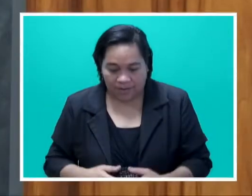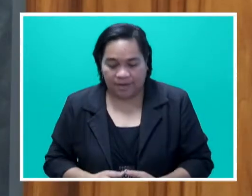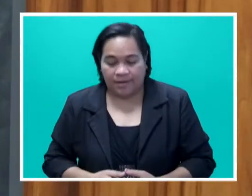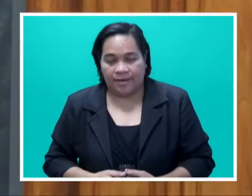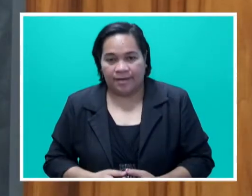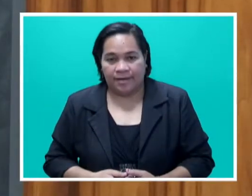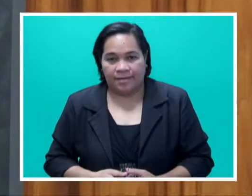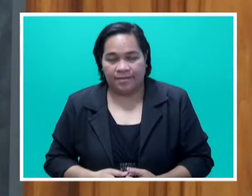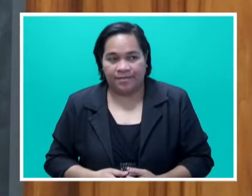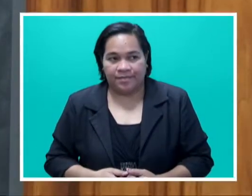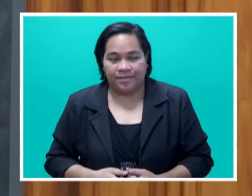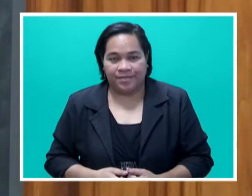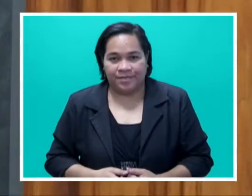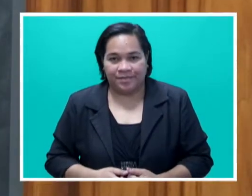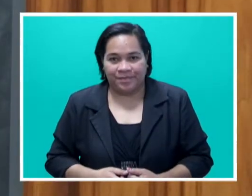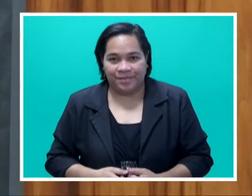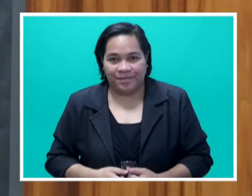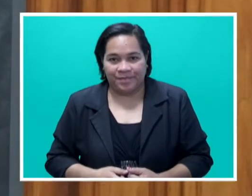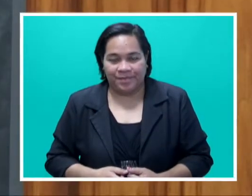Mr. Speaker, sir,